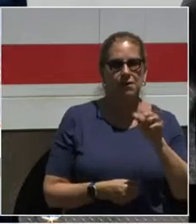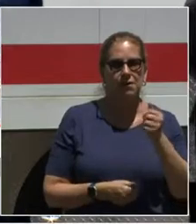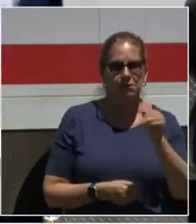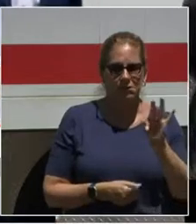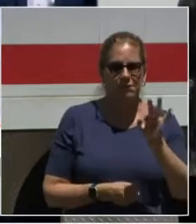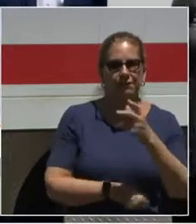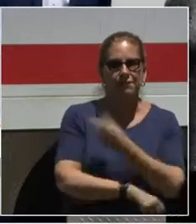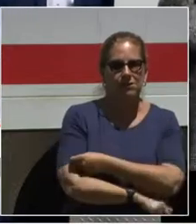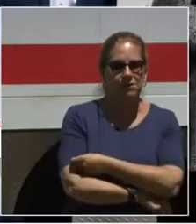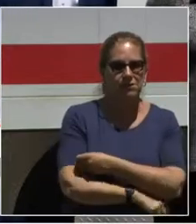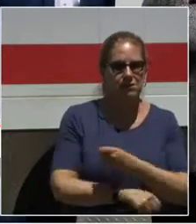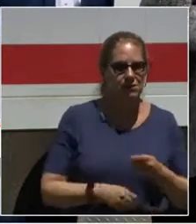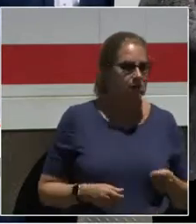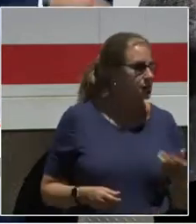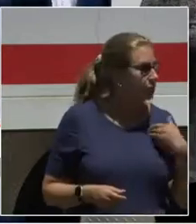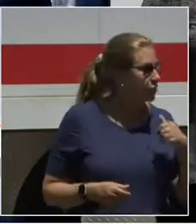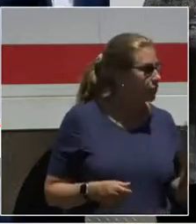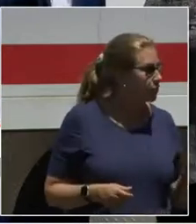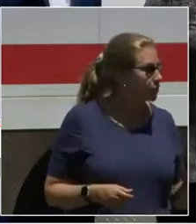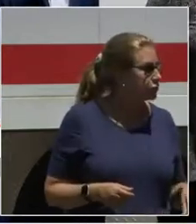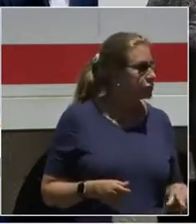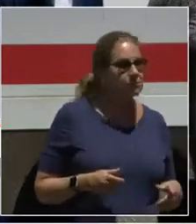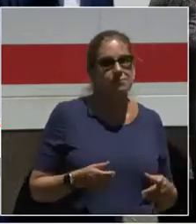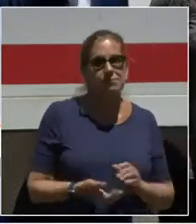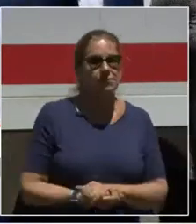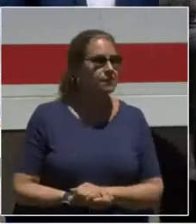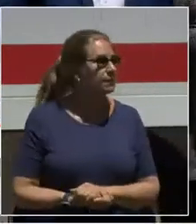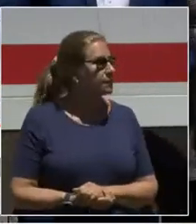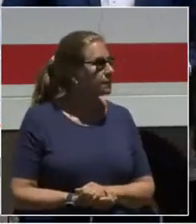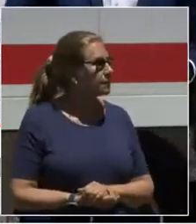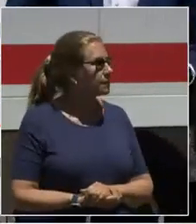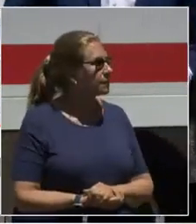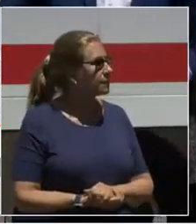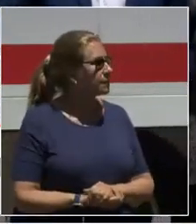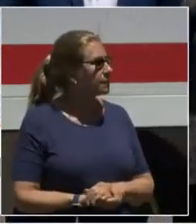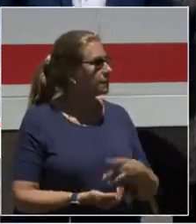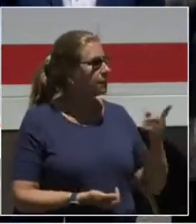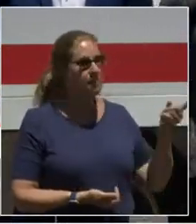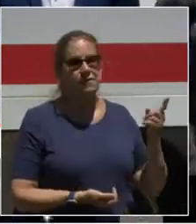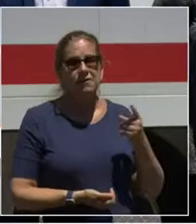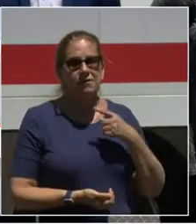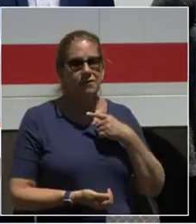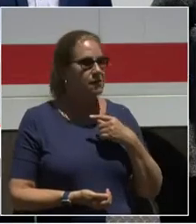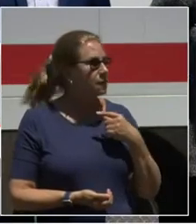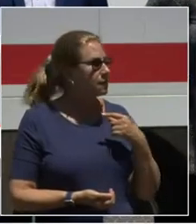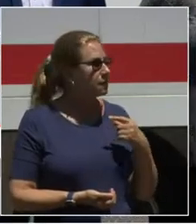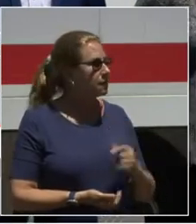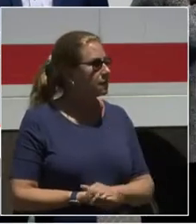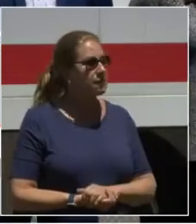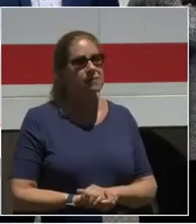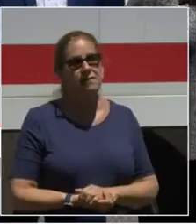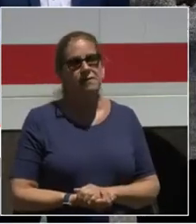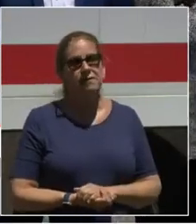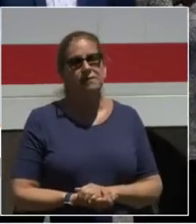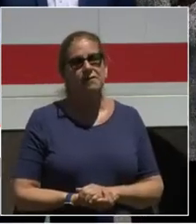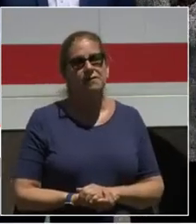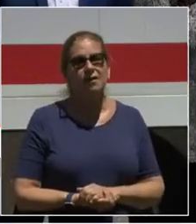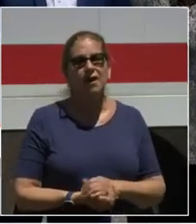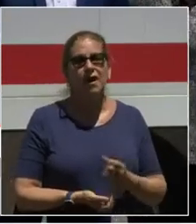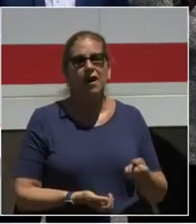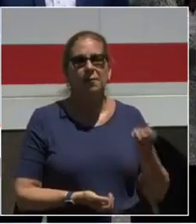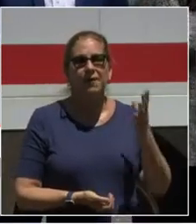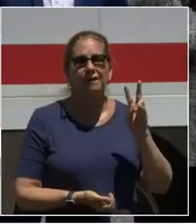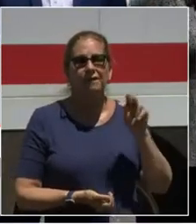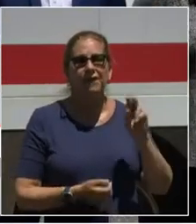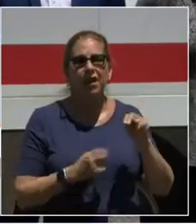Any other questions? Yes. On topic, how many of these vans, and are they going to be in certain areas